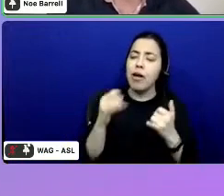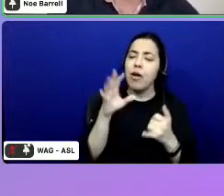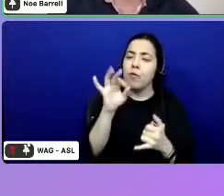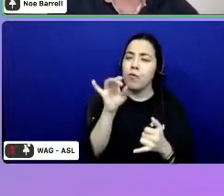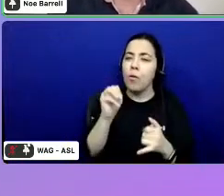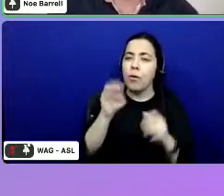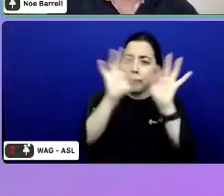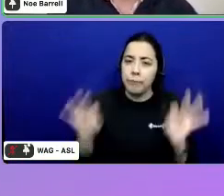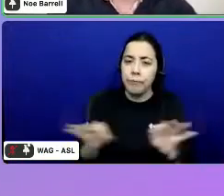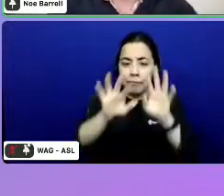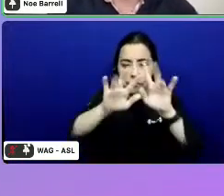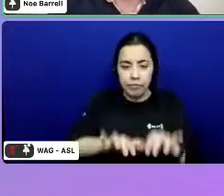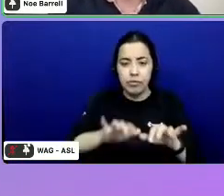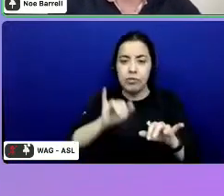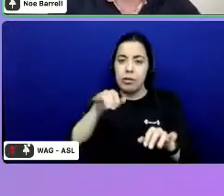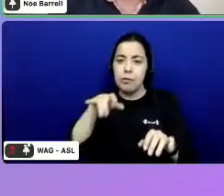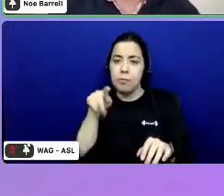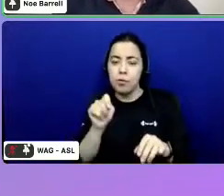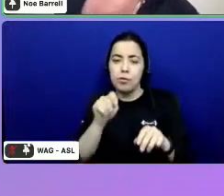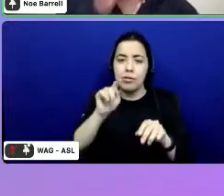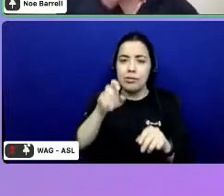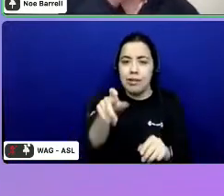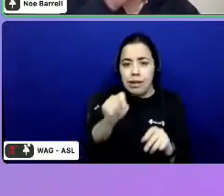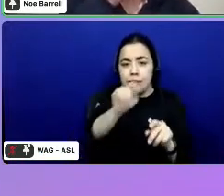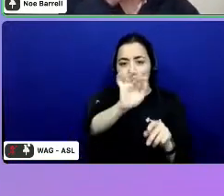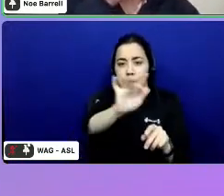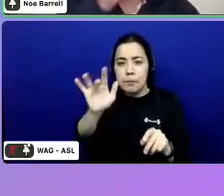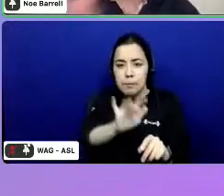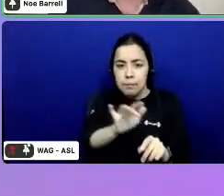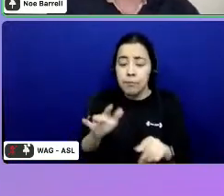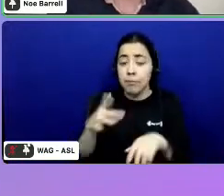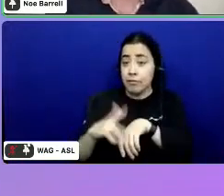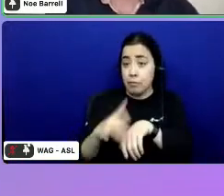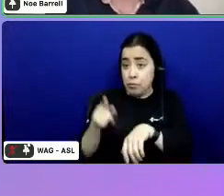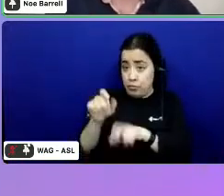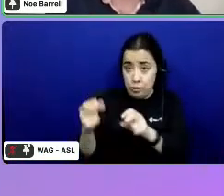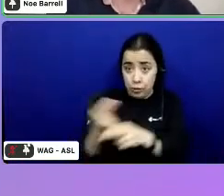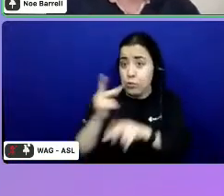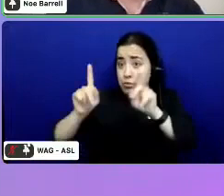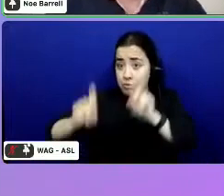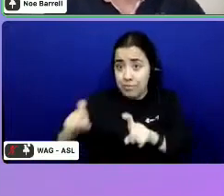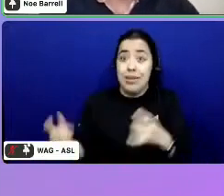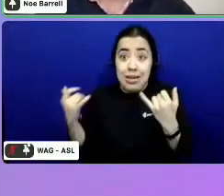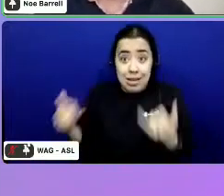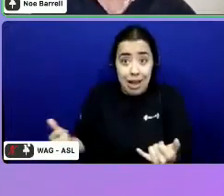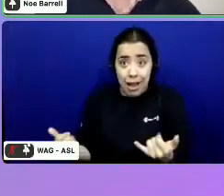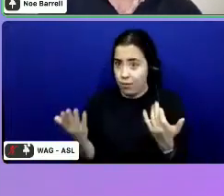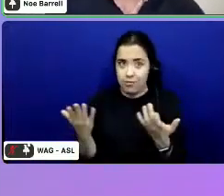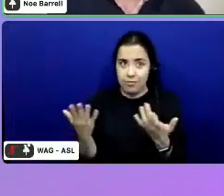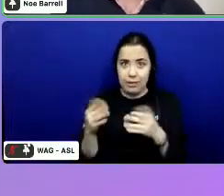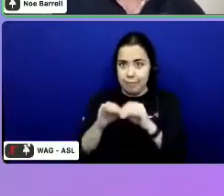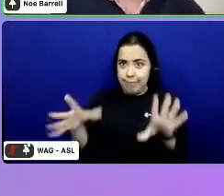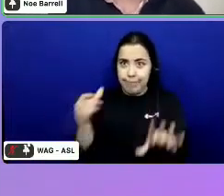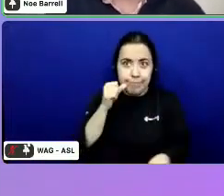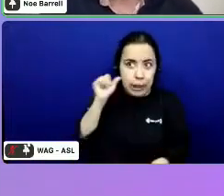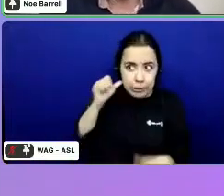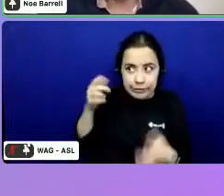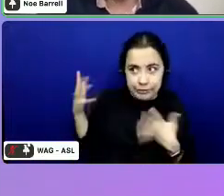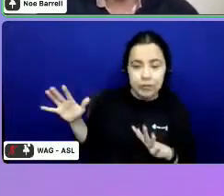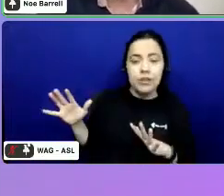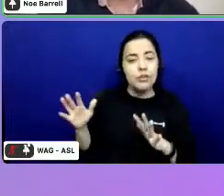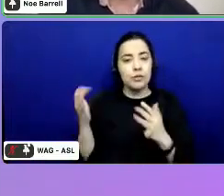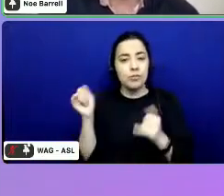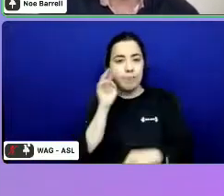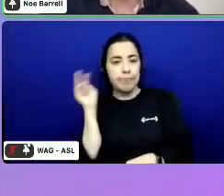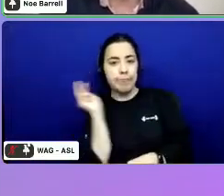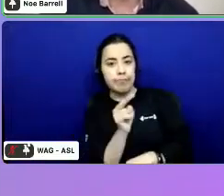text buttons and whatnot. And this is available for your use and experimentation now. So as you can see here,